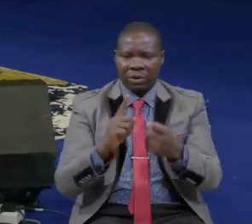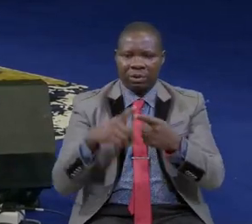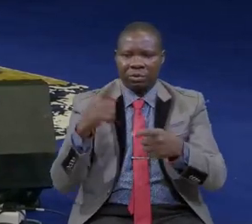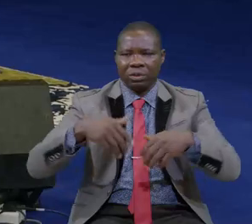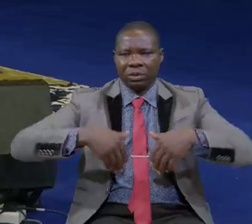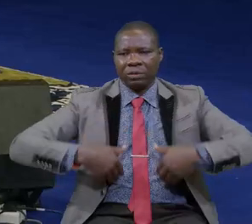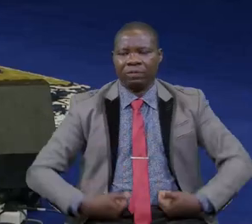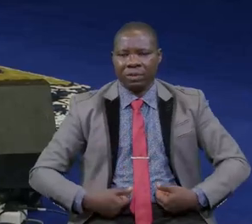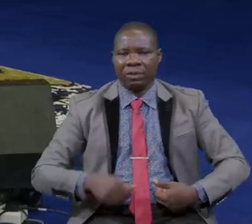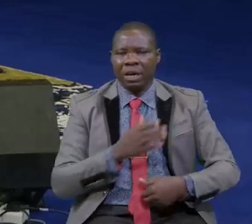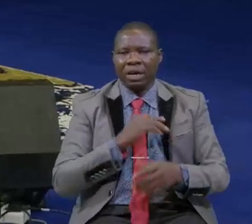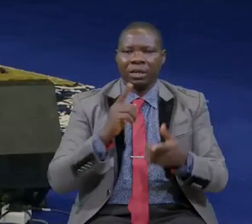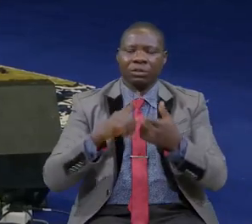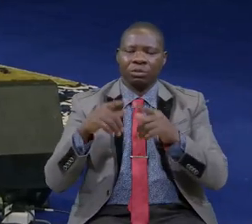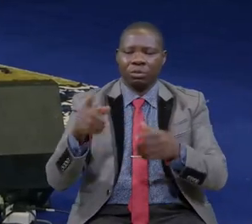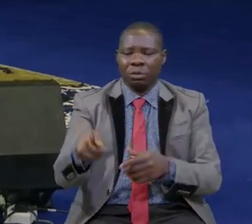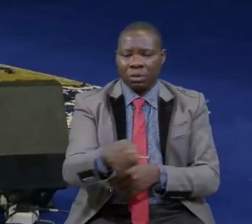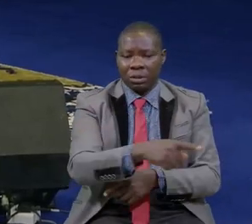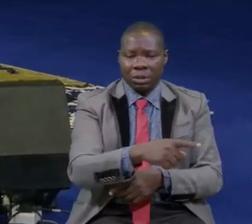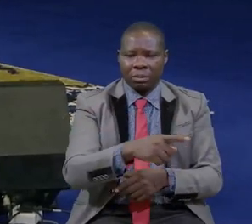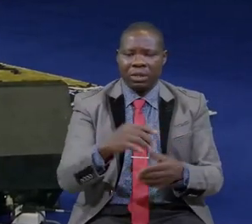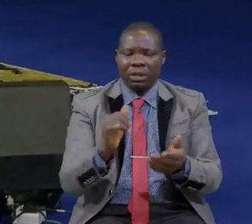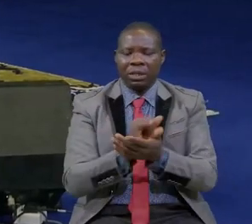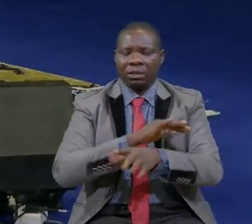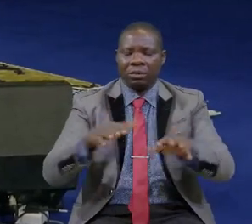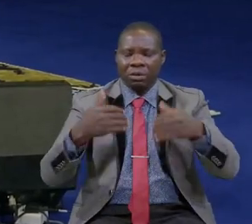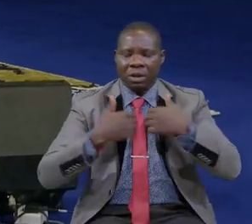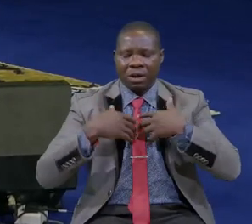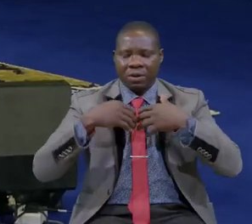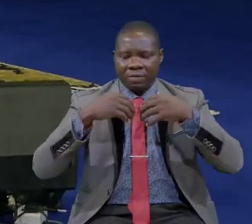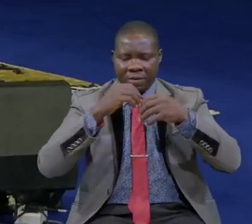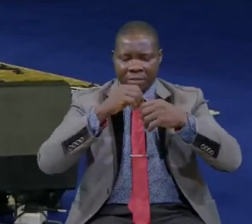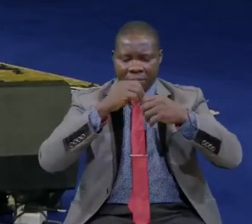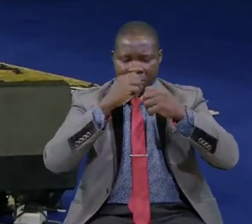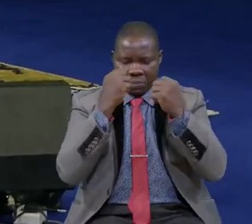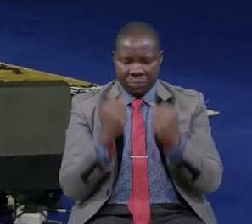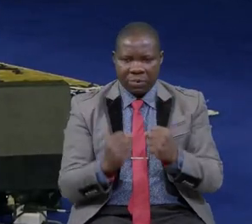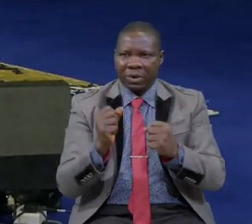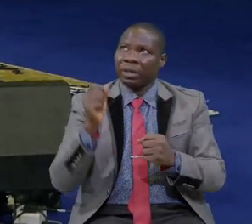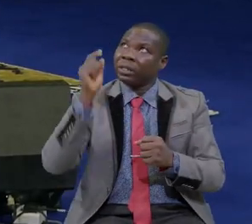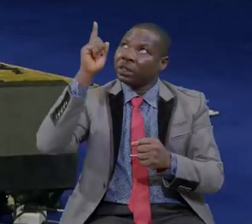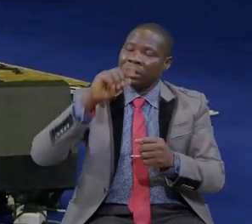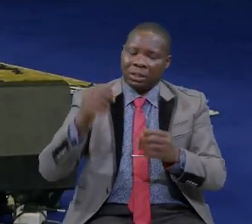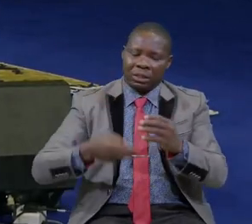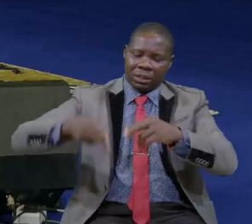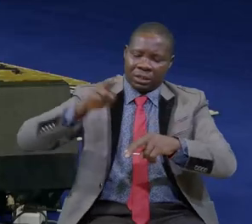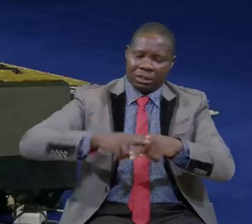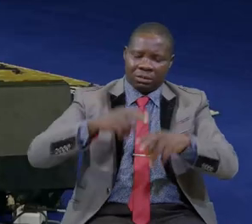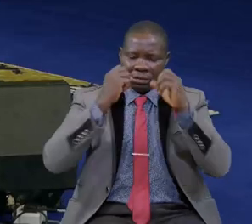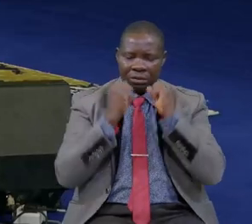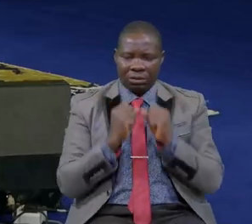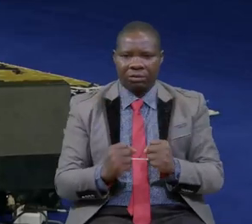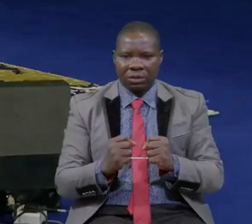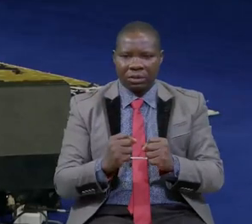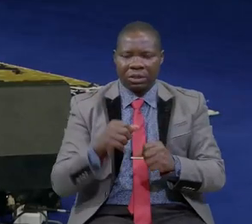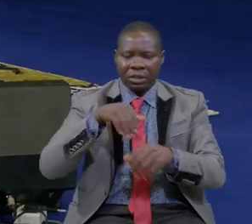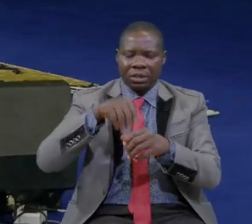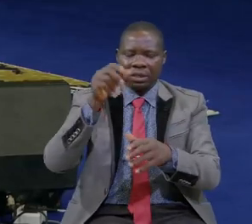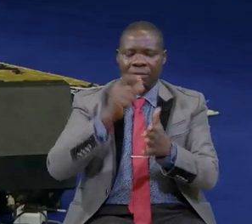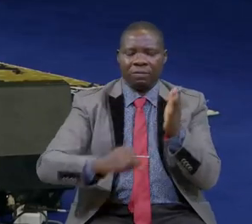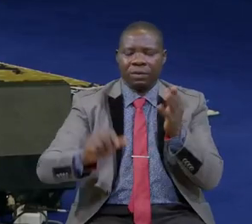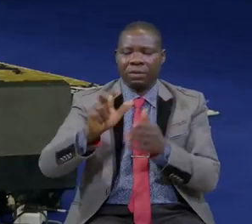and to them that have no might increases strength. Look at verse 30. In verse 30,